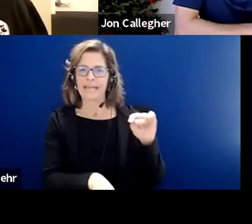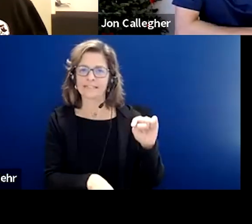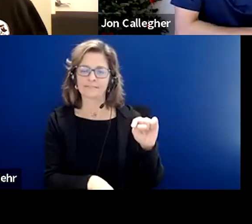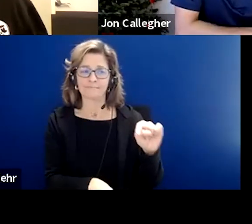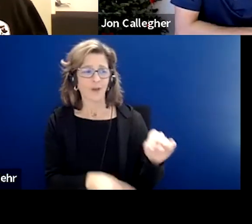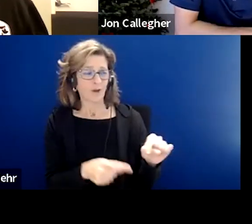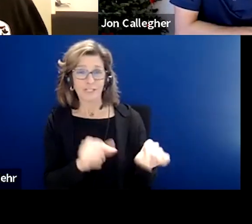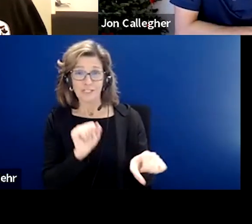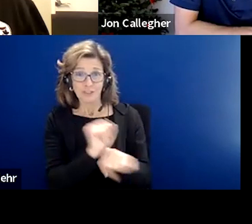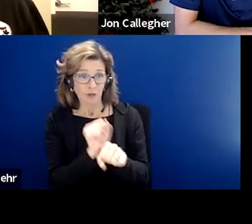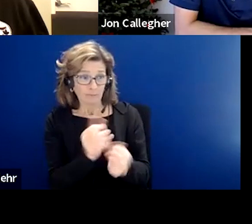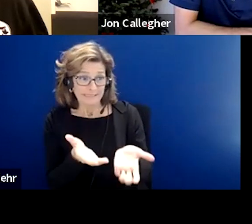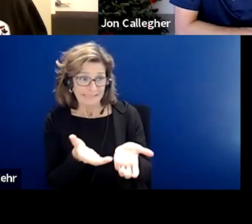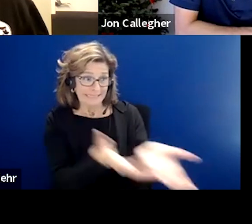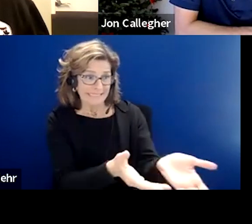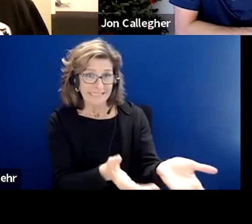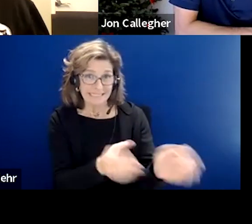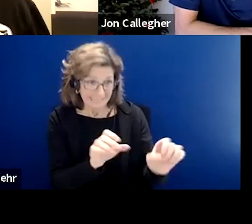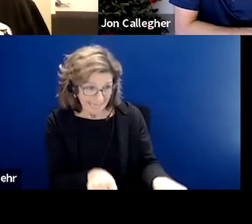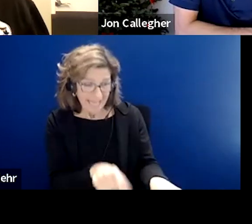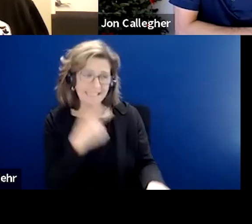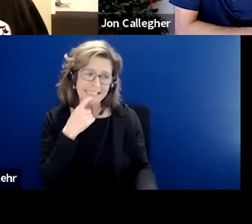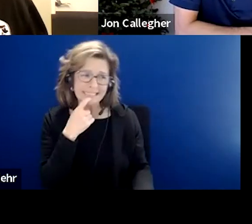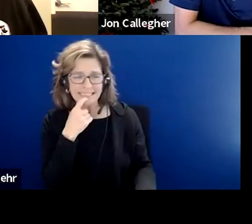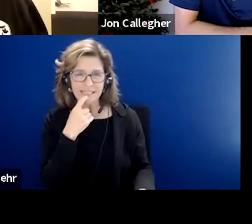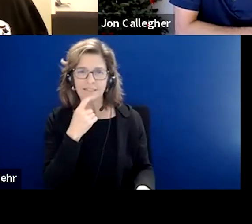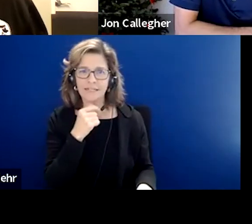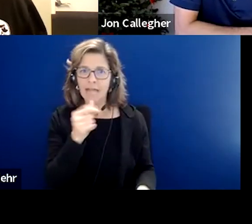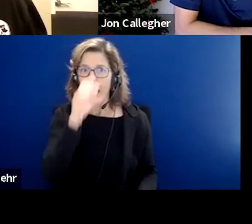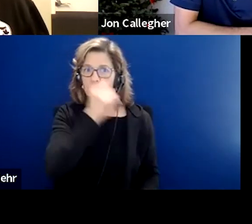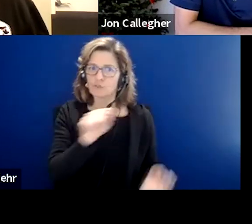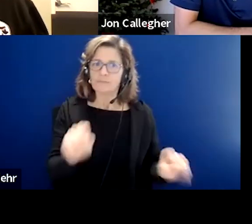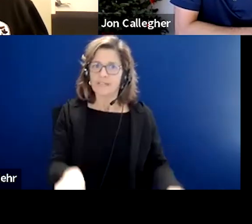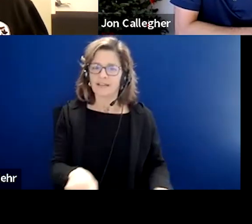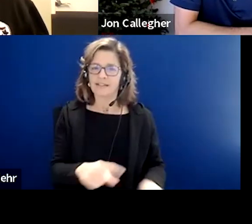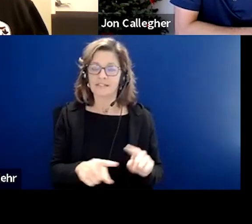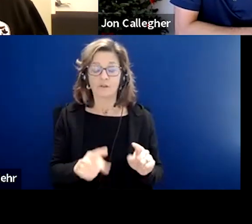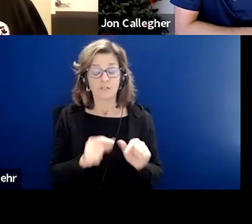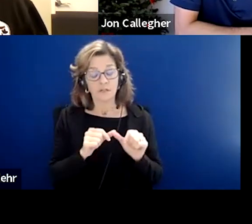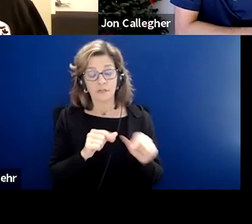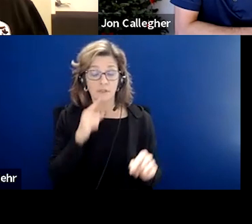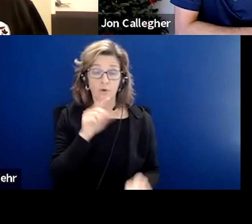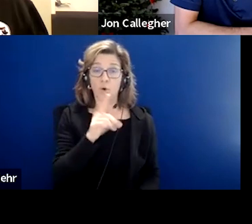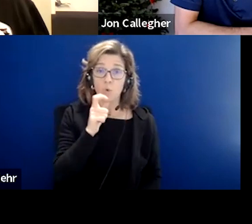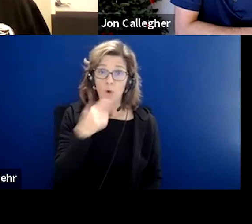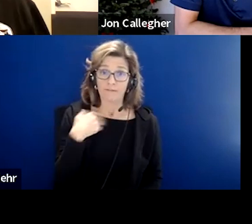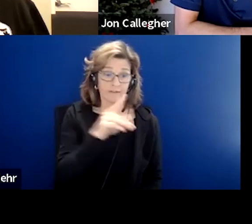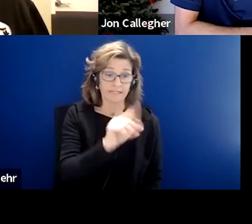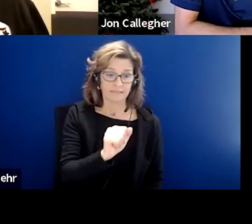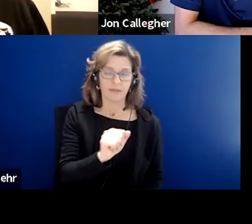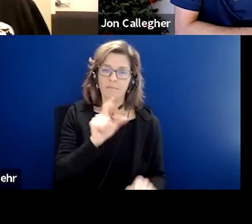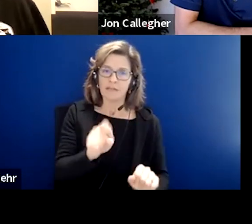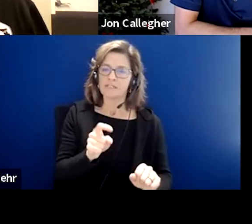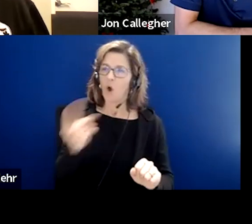complete their tasks on time or well, or so it's a constant process of trying to over